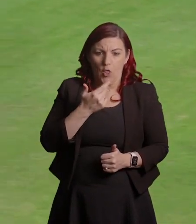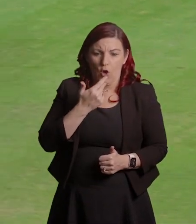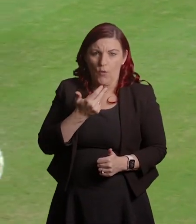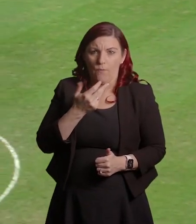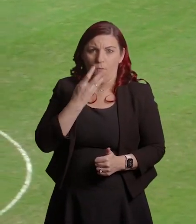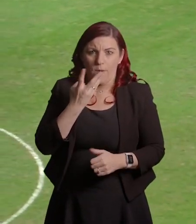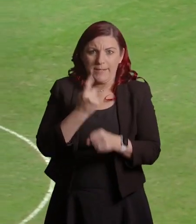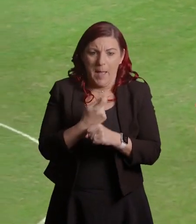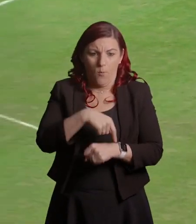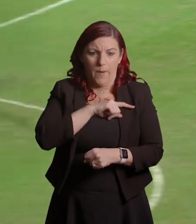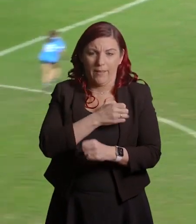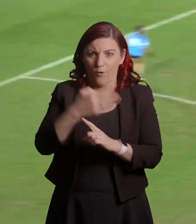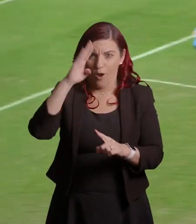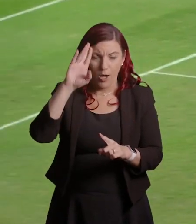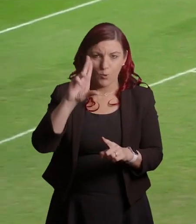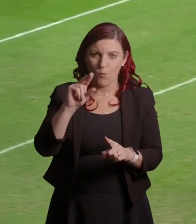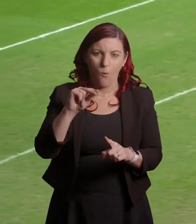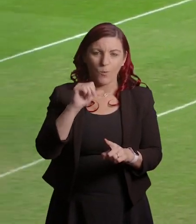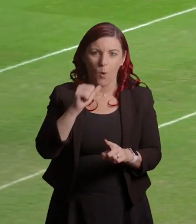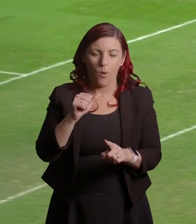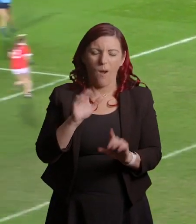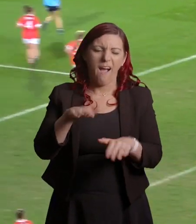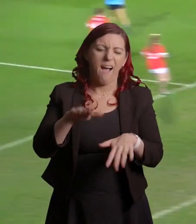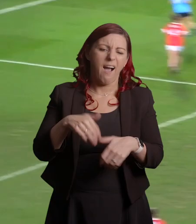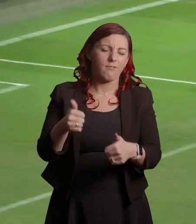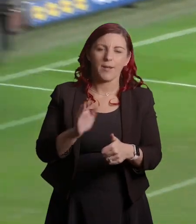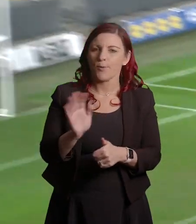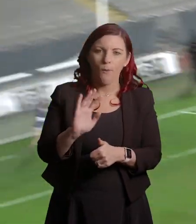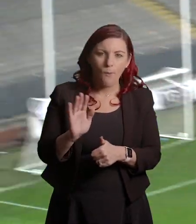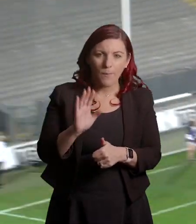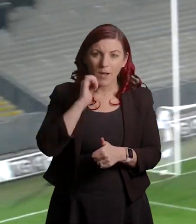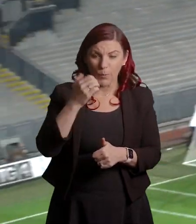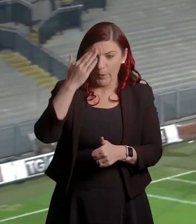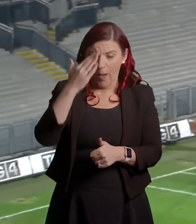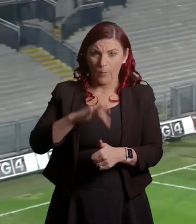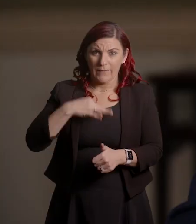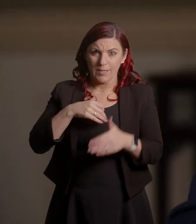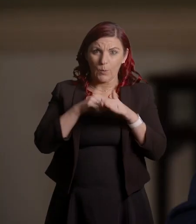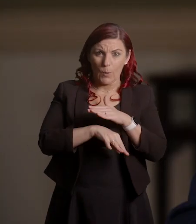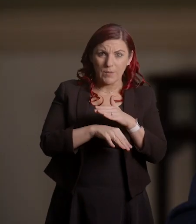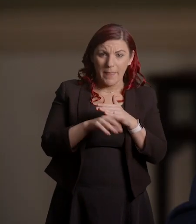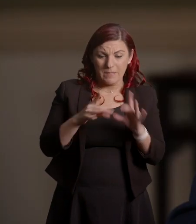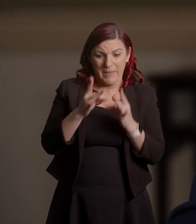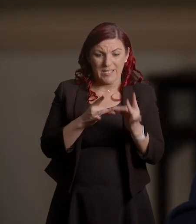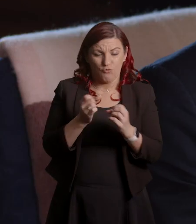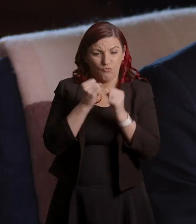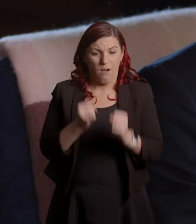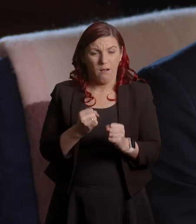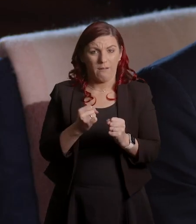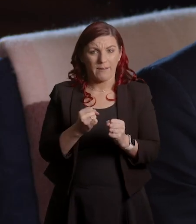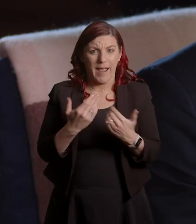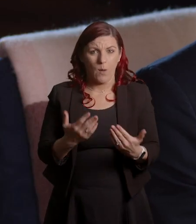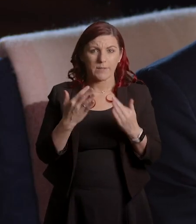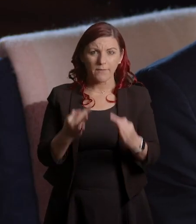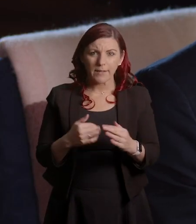now, there's no complacency within the group because we've gone through the heartbreak, and that's definitely made us stronger.